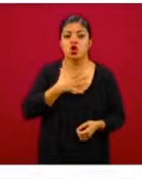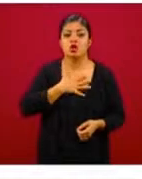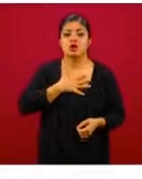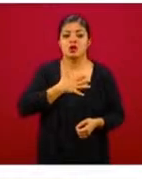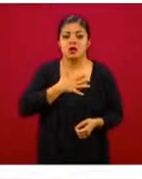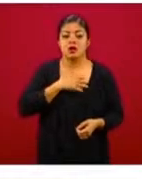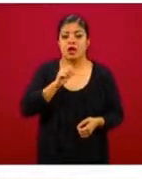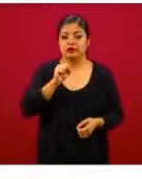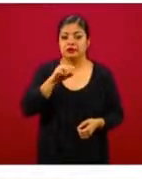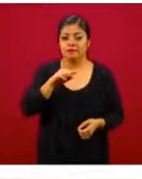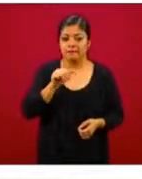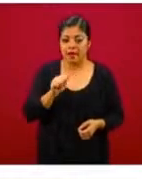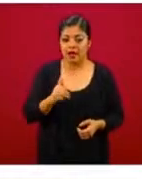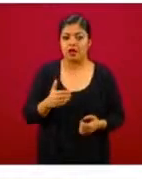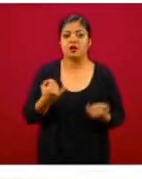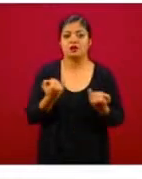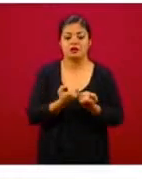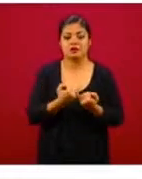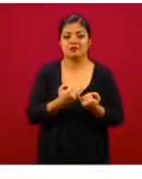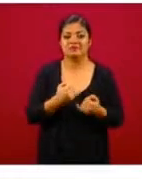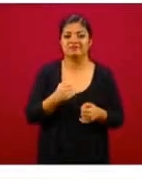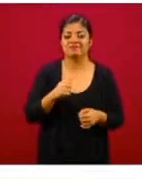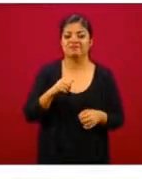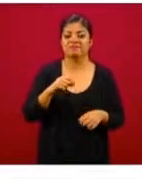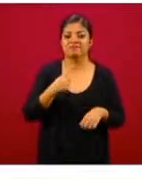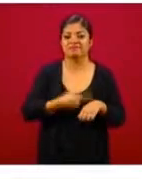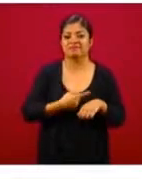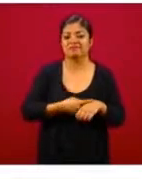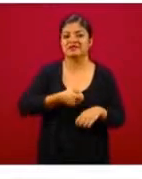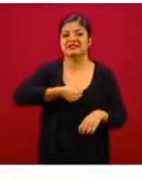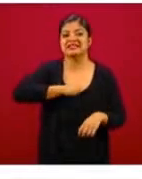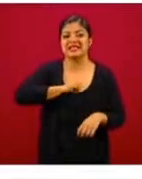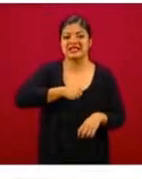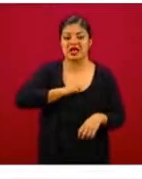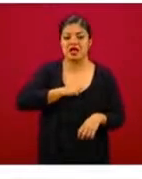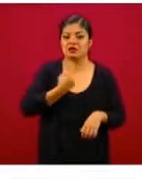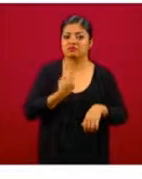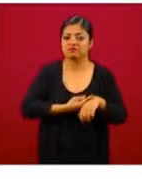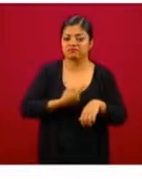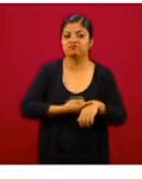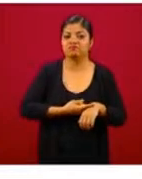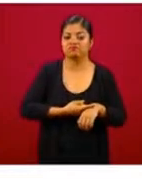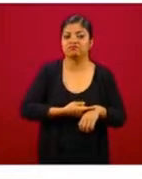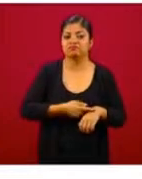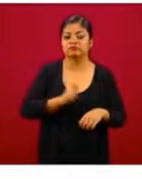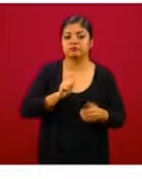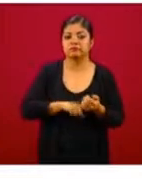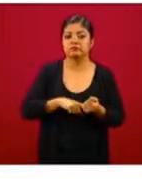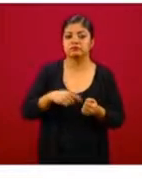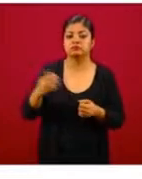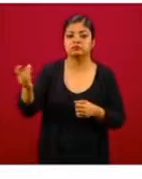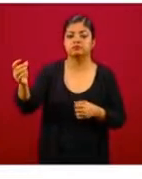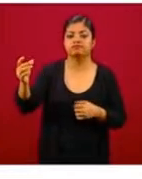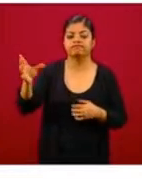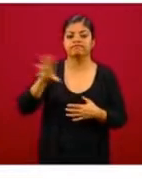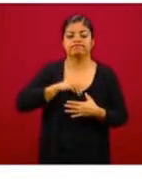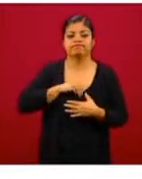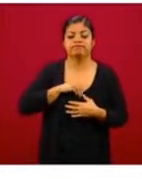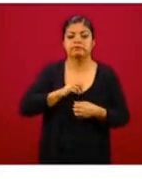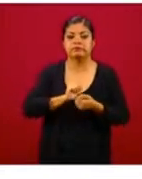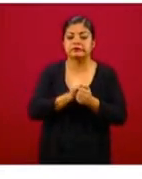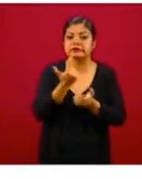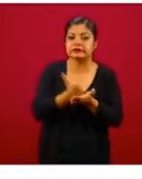degree, immune disorders, asthma, and specifically disorders such as HIV or AIDS,